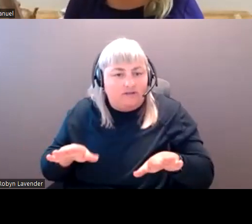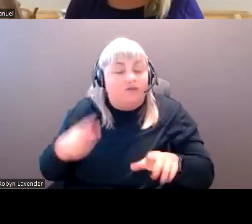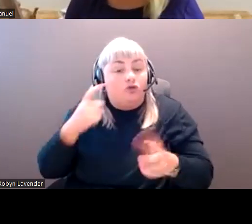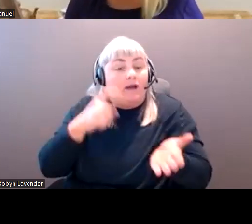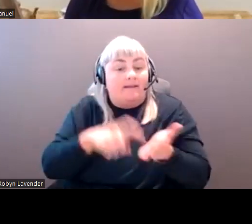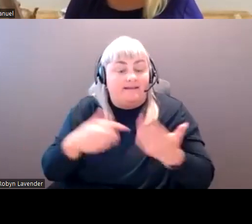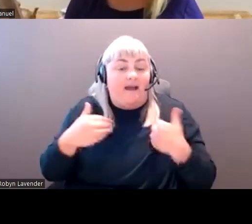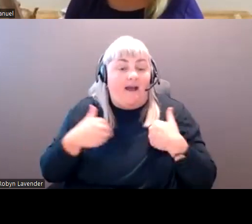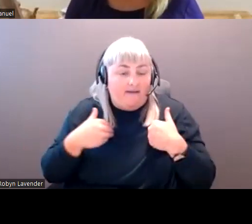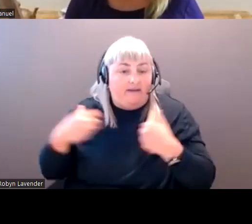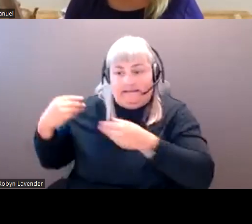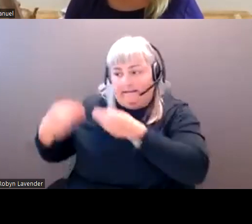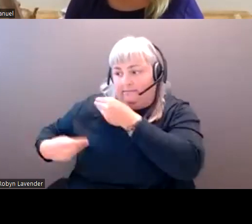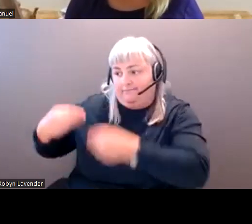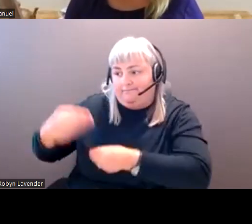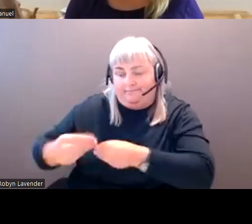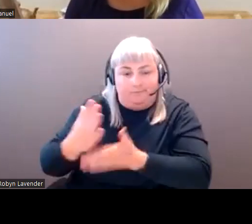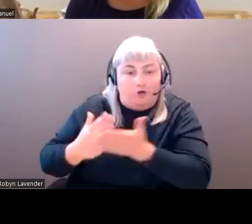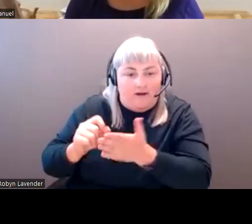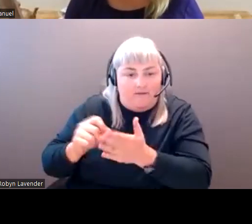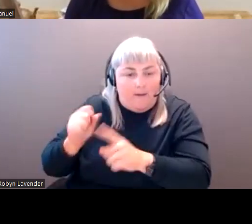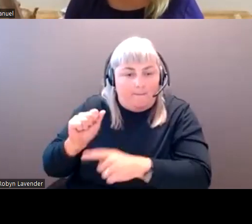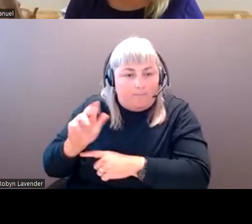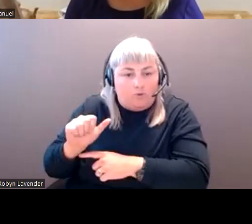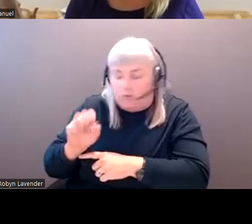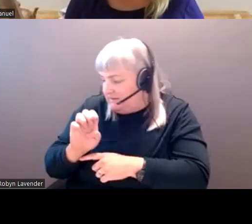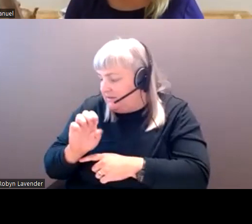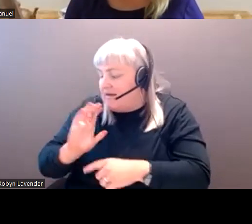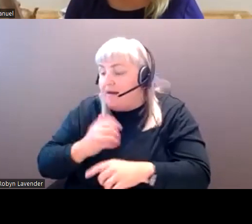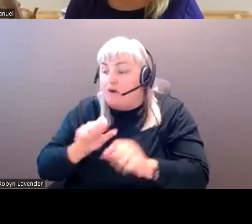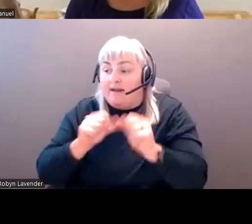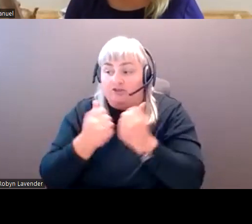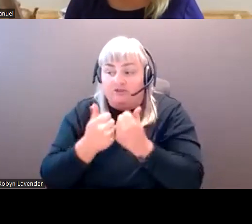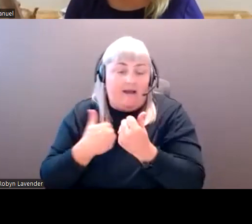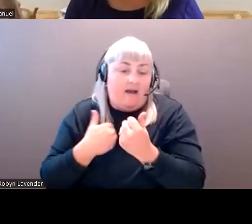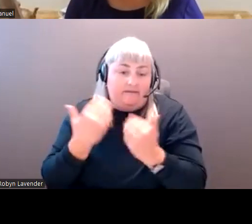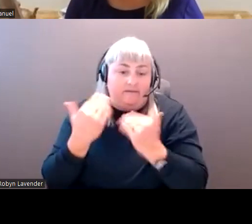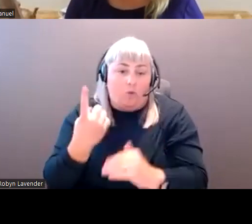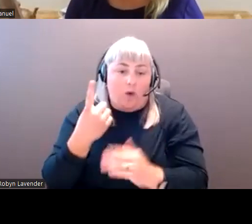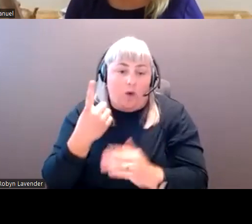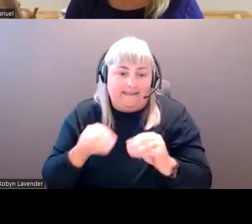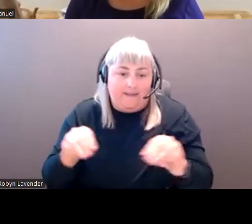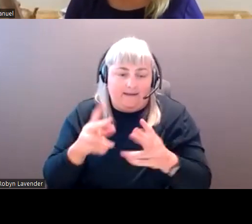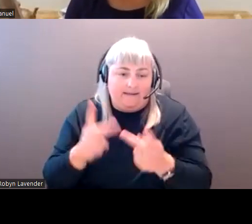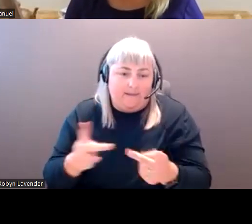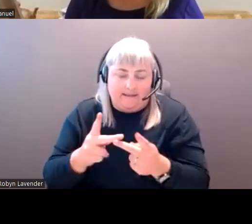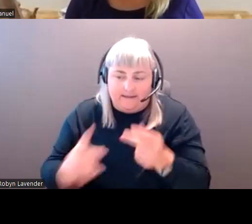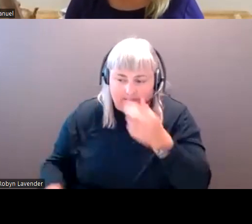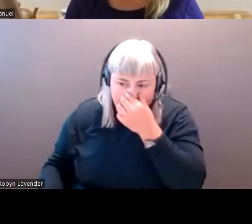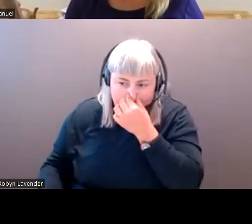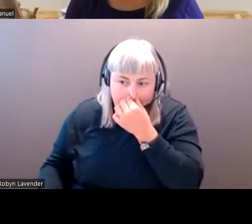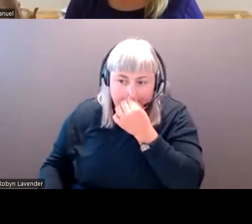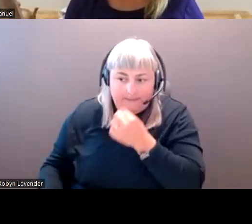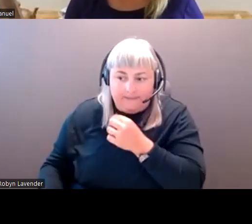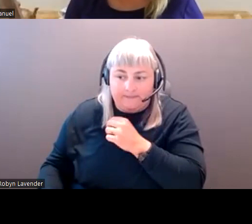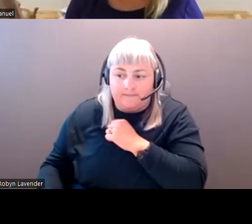component to abuse. Now, within our agency, we currently only have one space, which is a little bit shocking